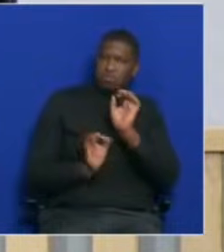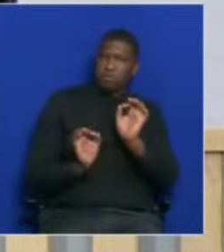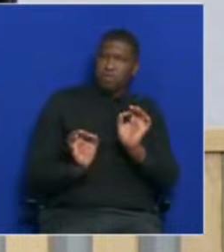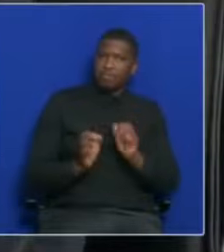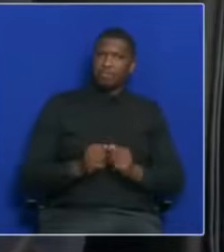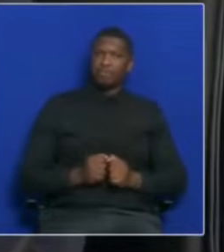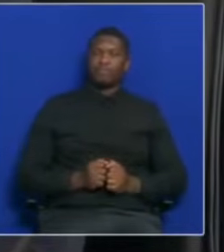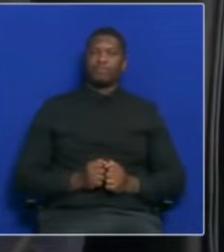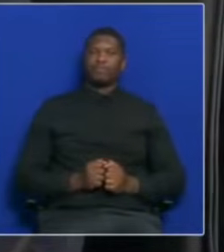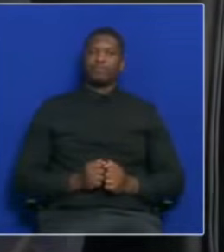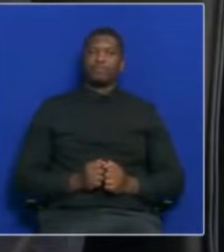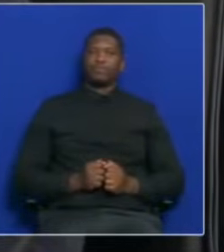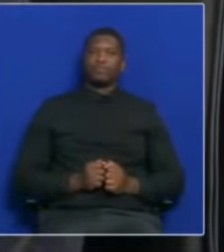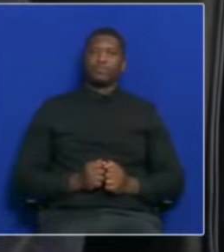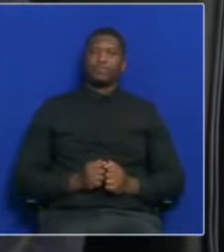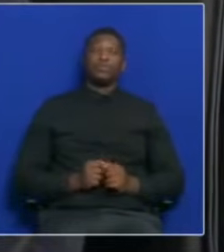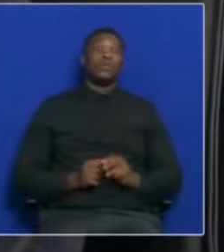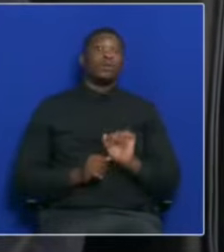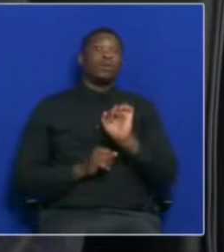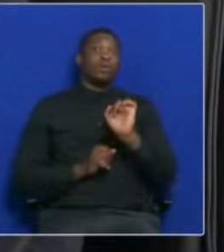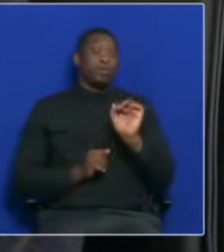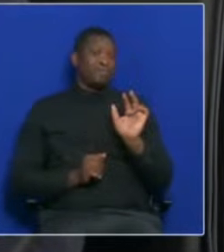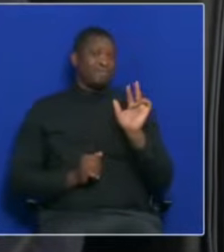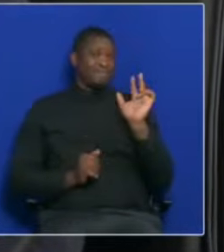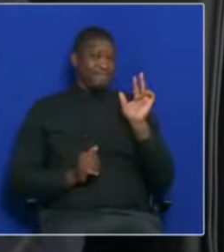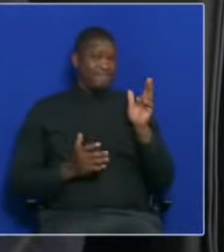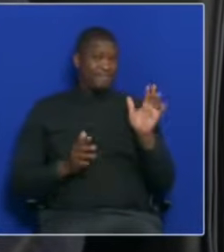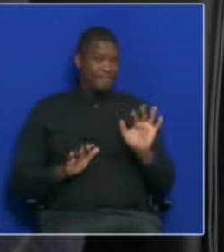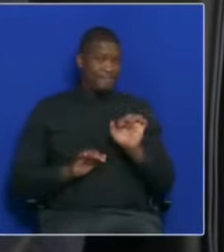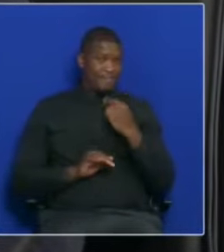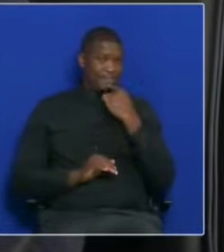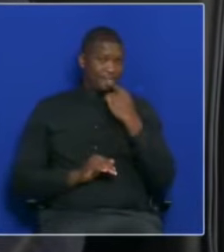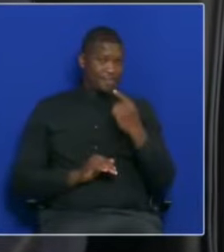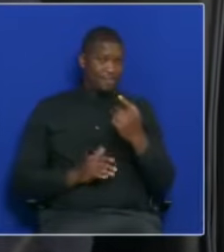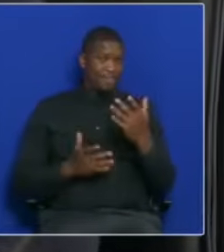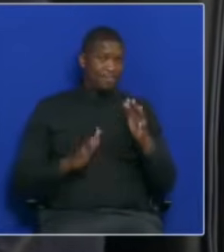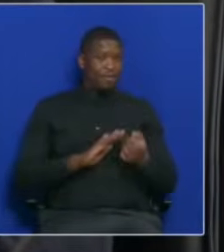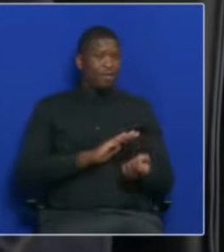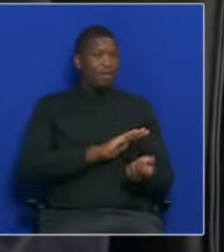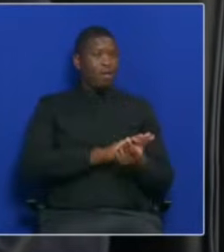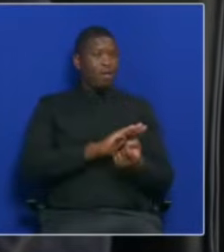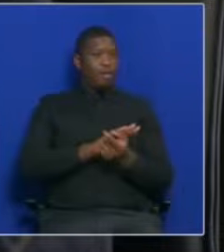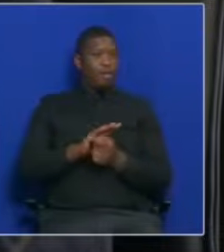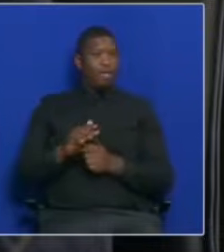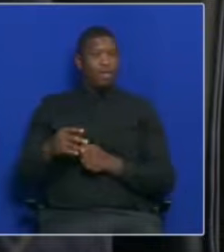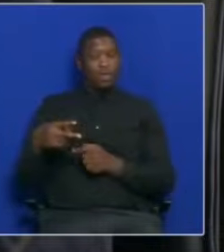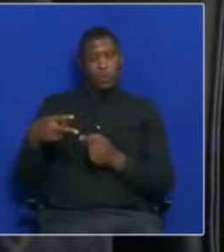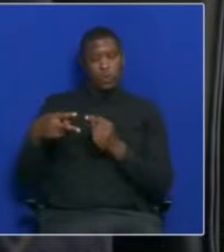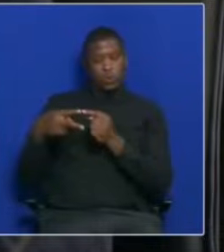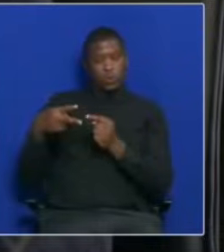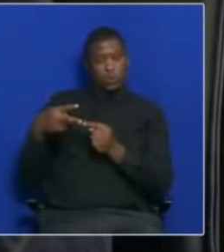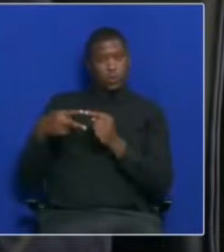On your testimony, you had indicated that there had been sort of 2 occasions where